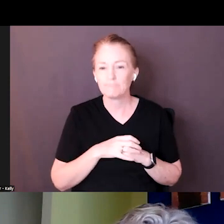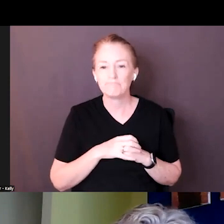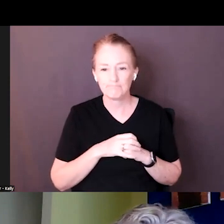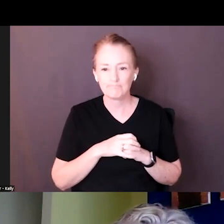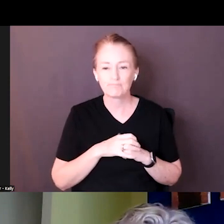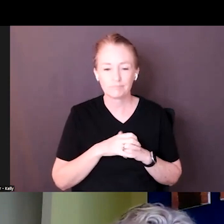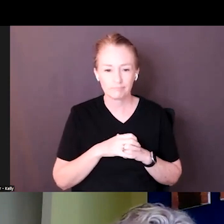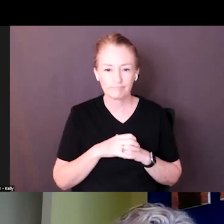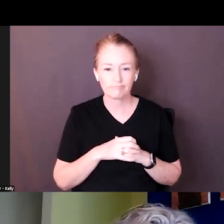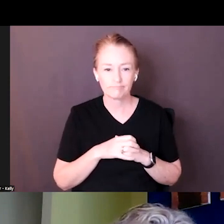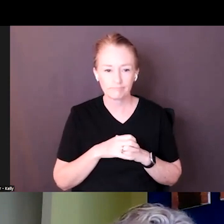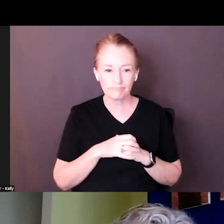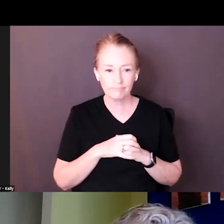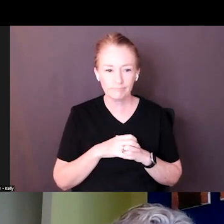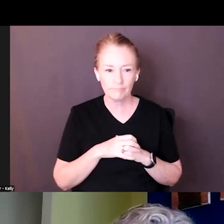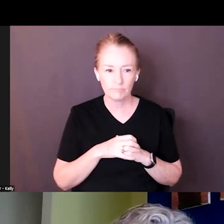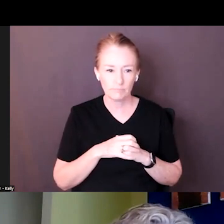slide.